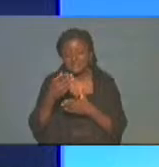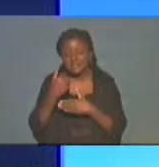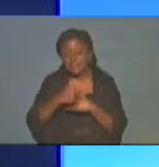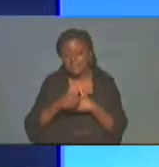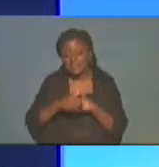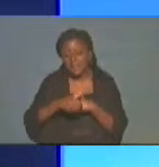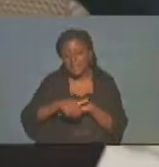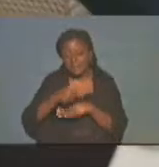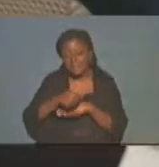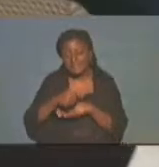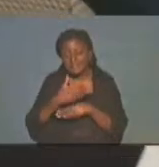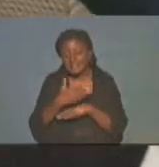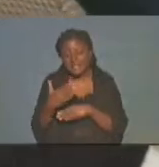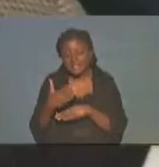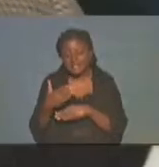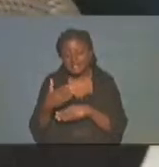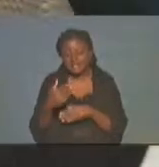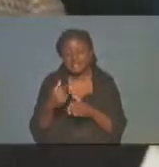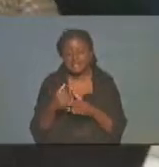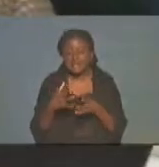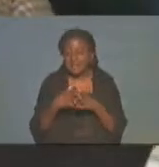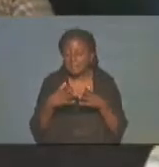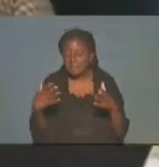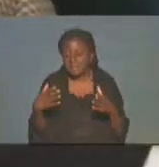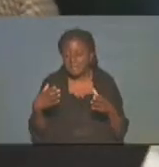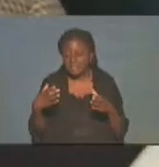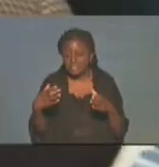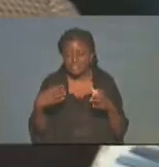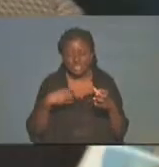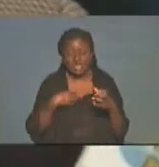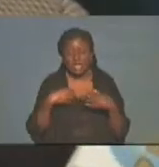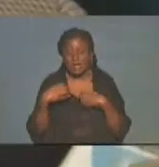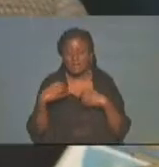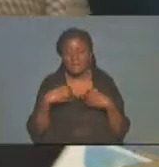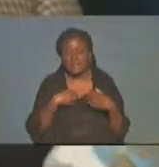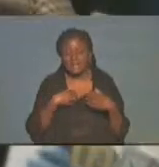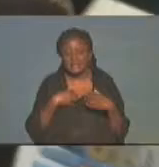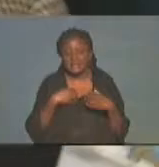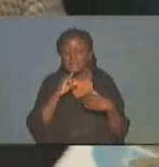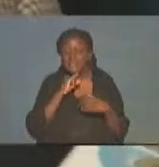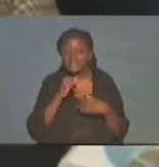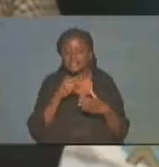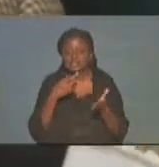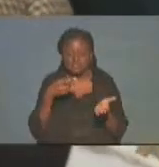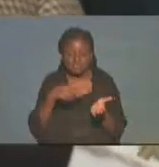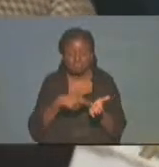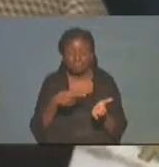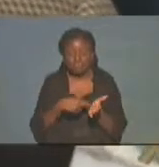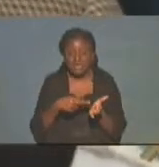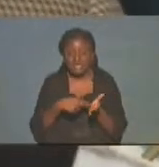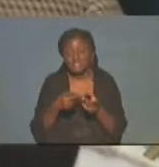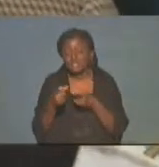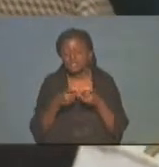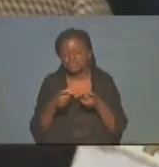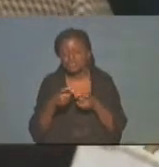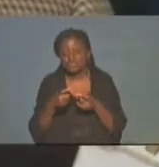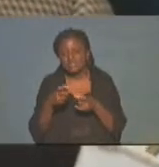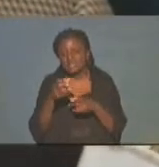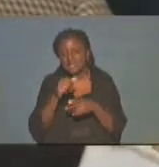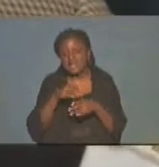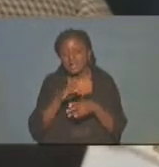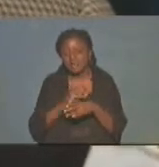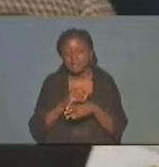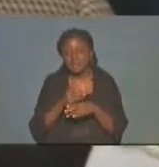this. The major complaint in Abaco we're faced with is rent control. We have a young lady there who's renting